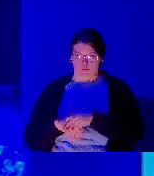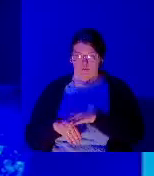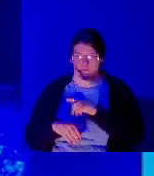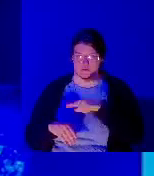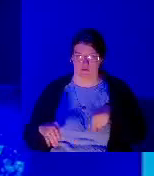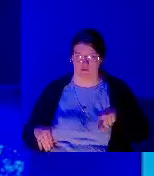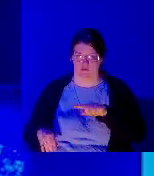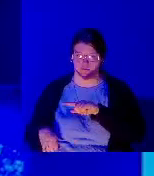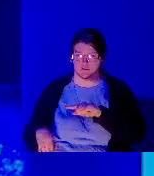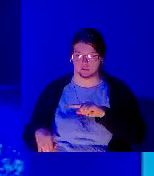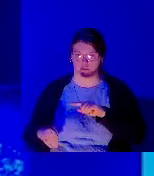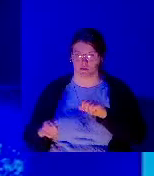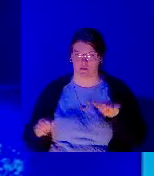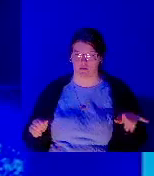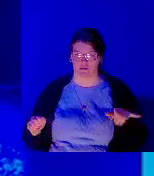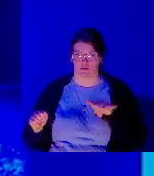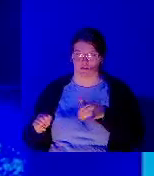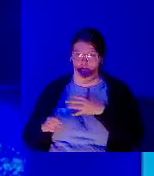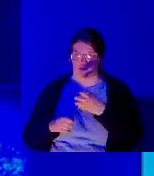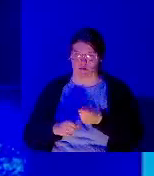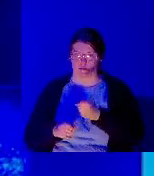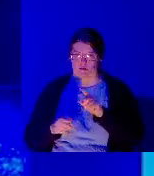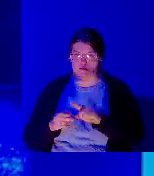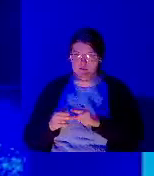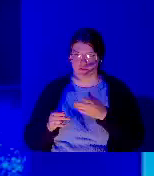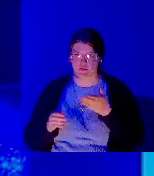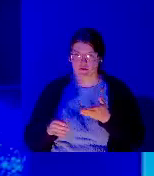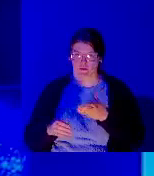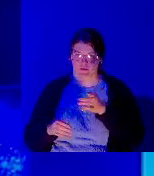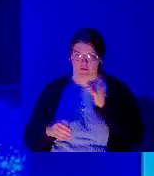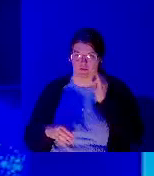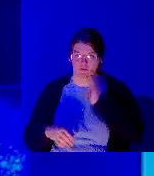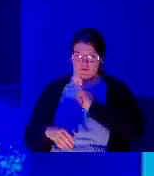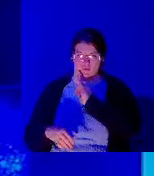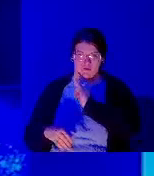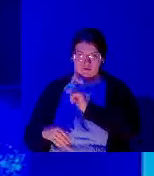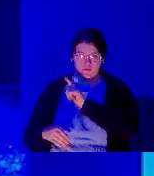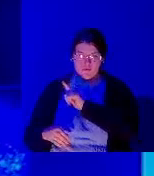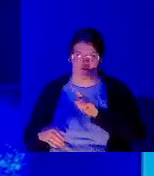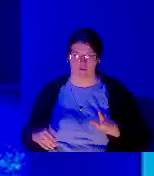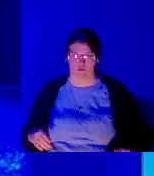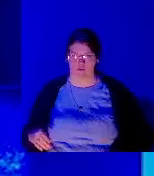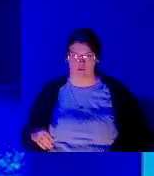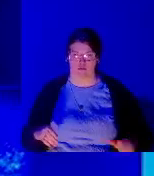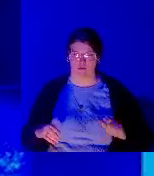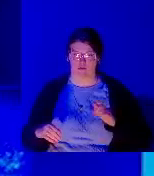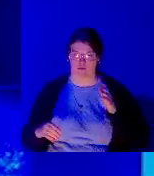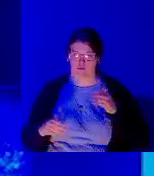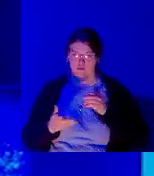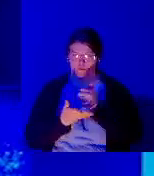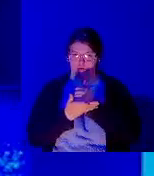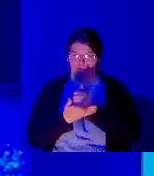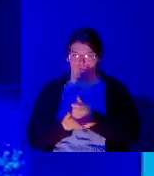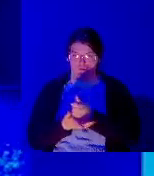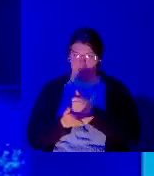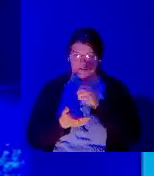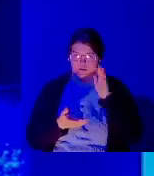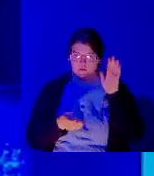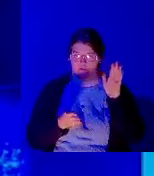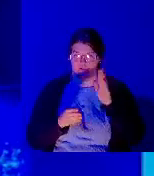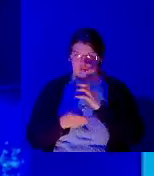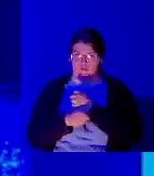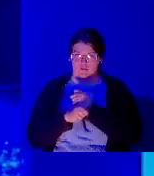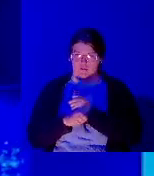Israel, trust thou in the Lord. He is their help and their shield. O house of Aaron, trust in the Lord. He is their help and